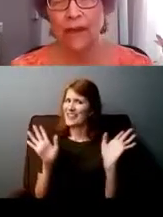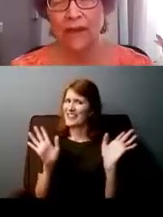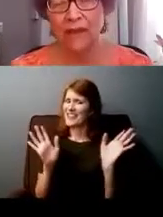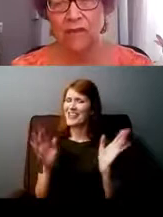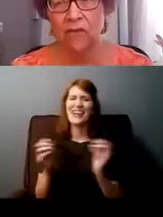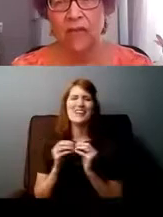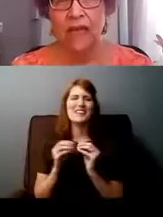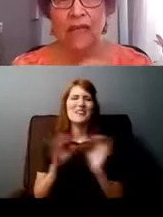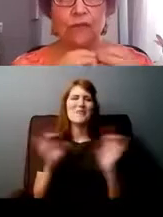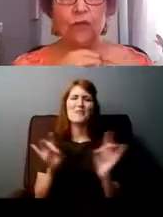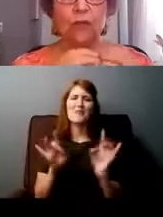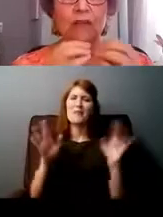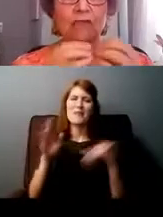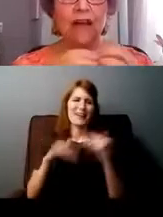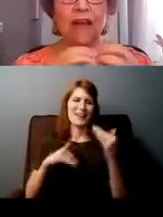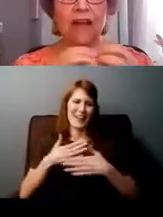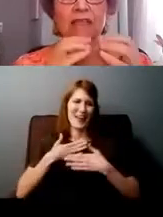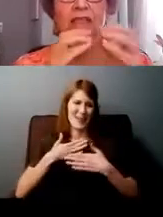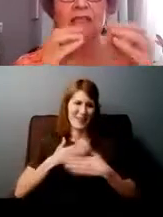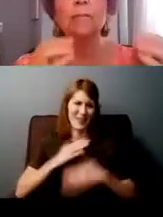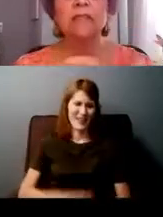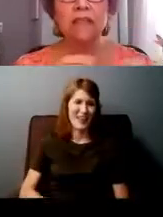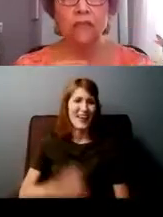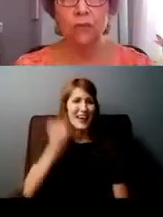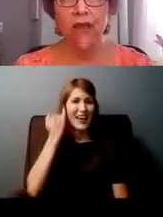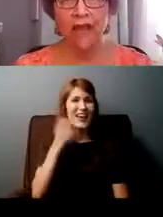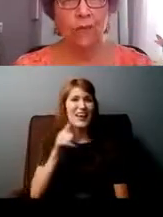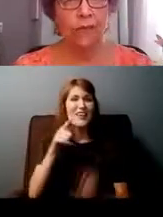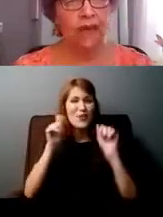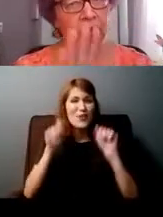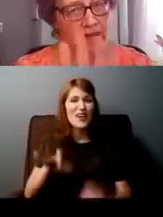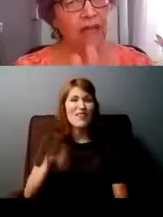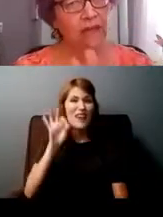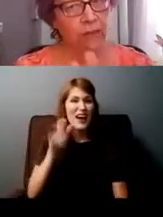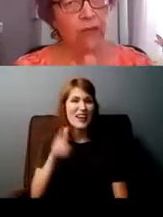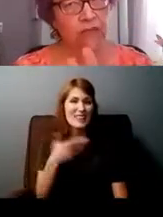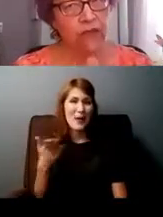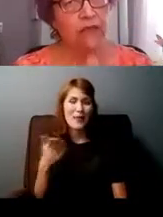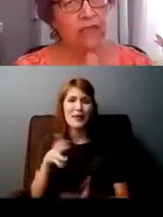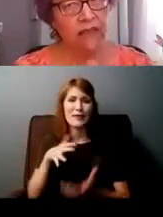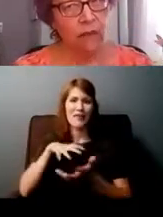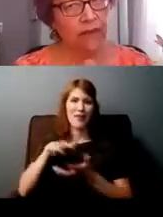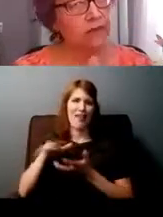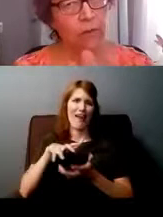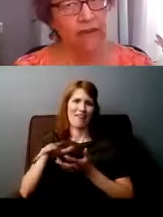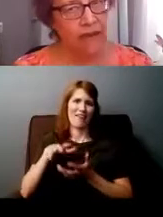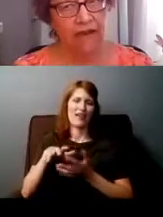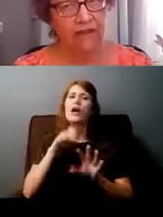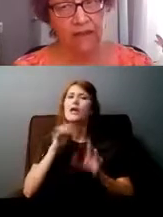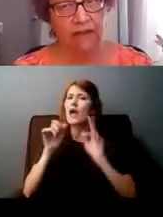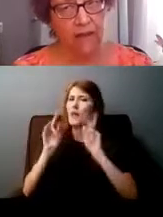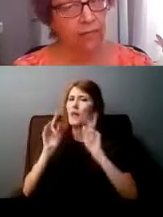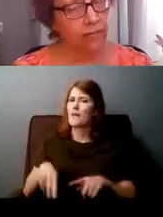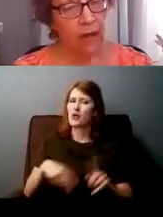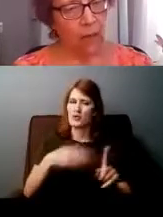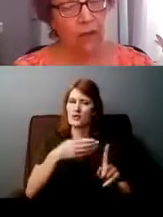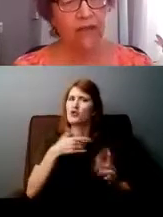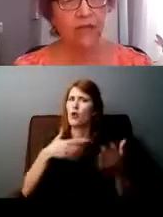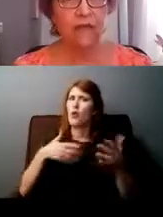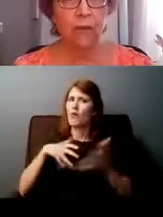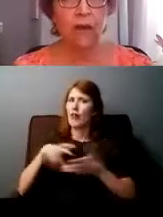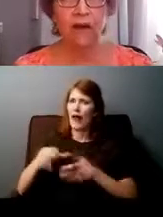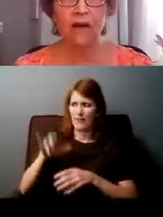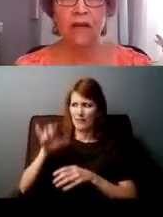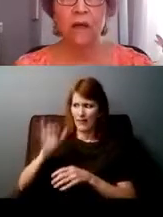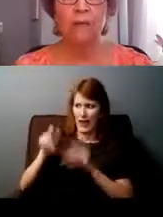the breathing. If you can find something to laugh about, not the person you're dealing with, don't be laughing at them. That won't